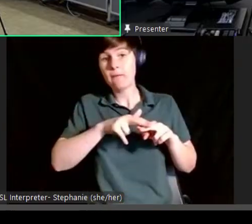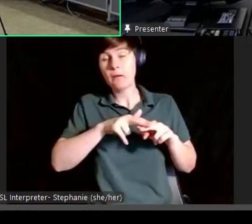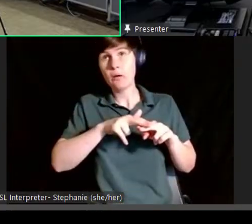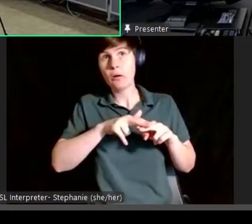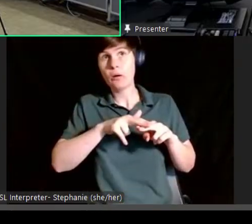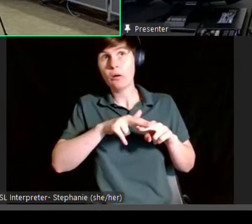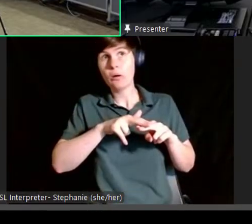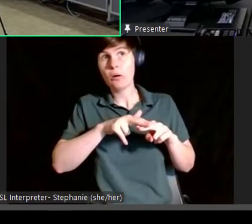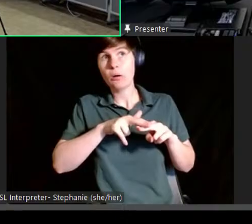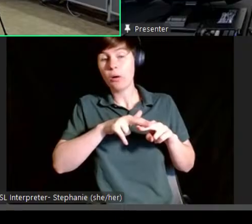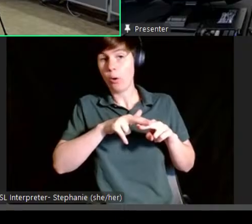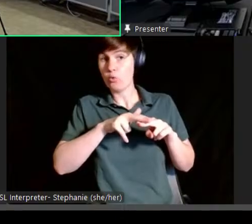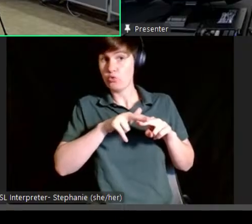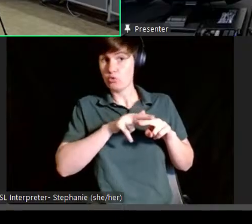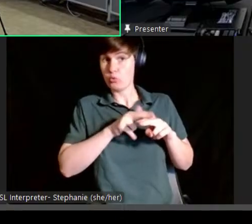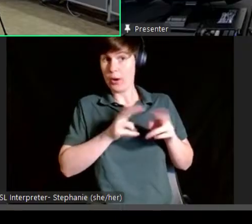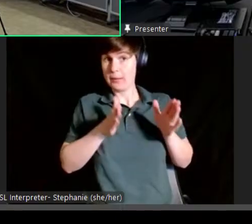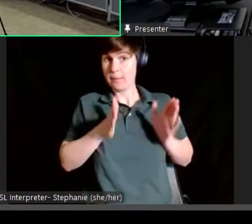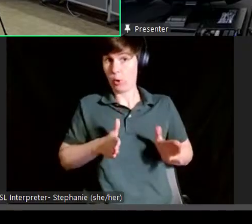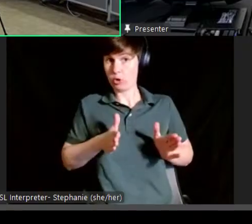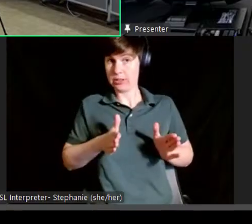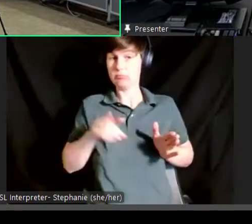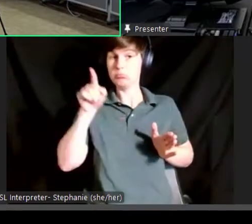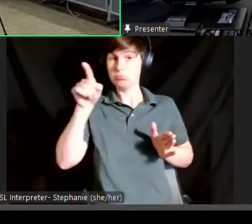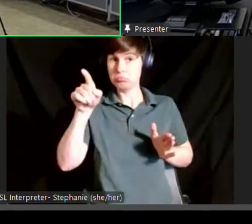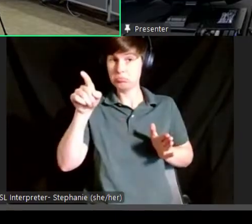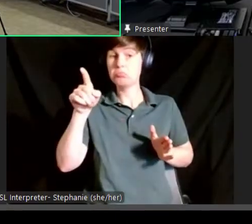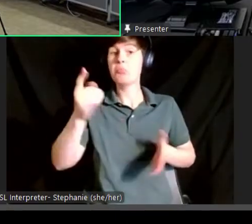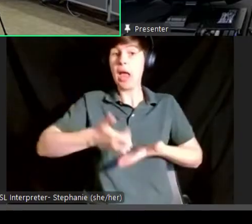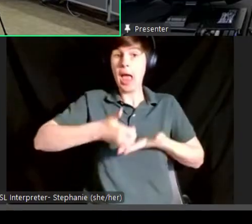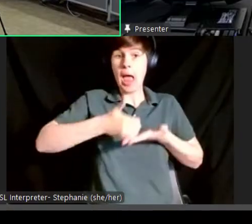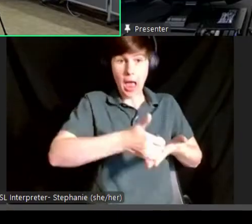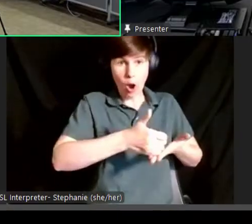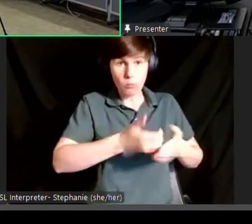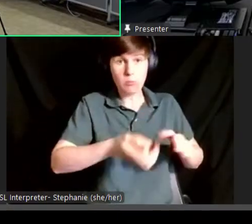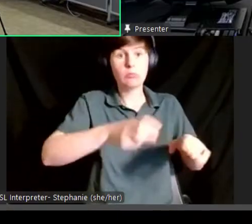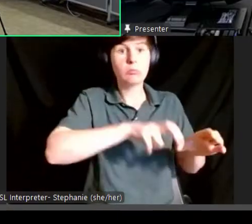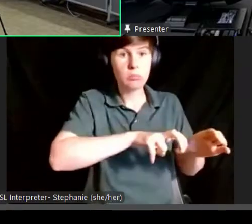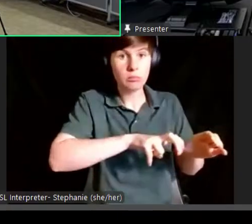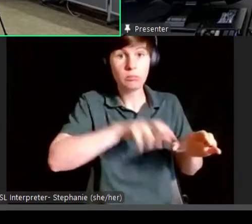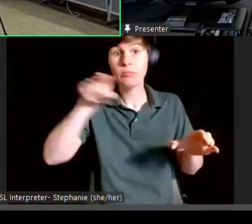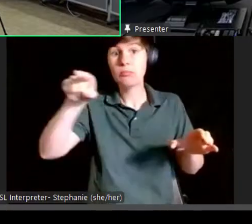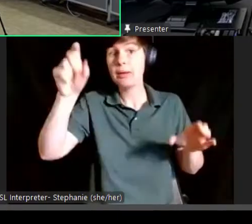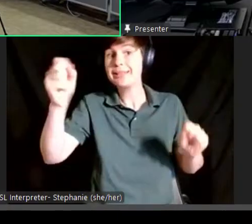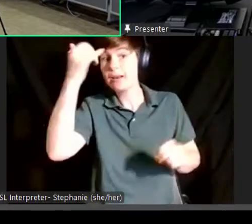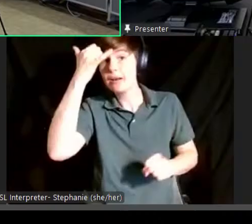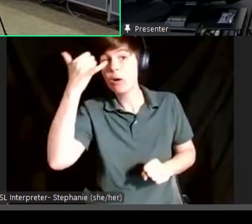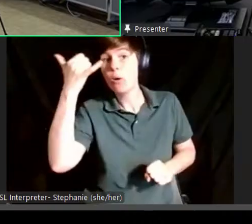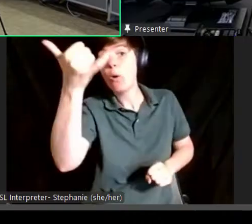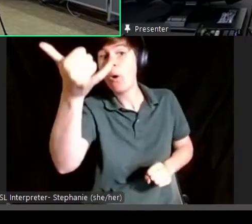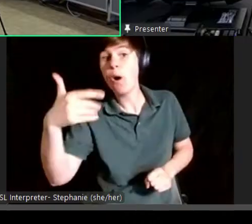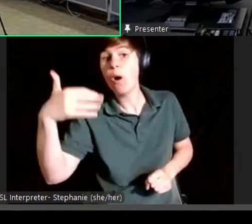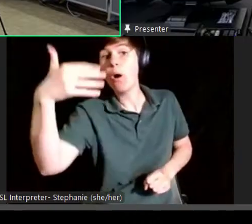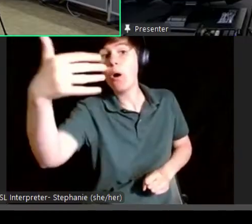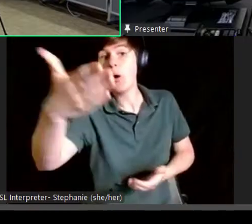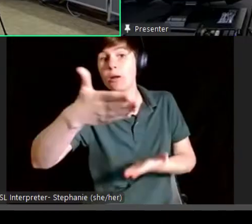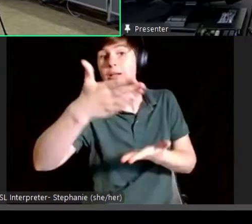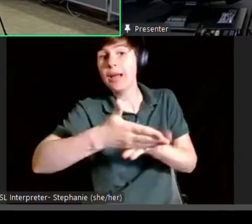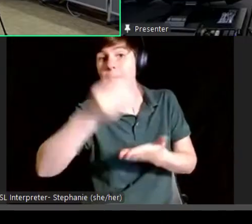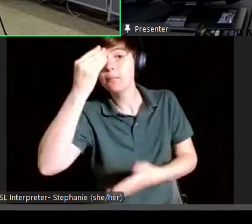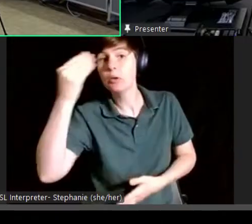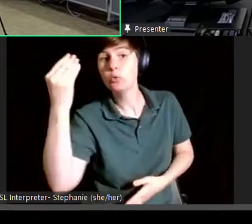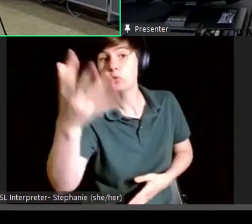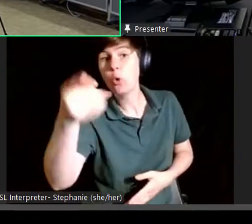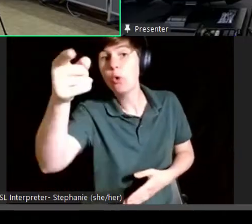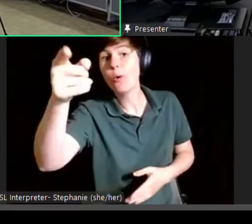at the next station and being on this numbered train, someone is coming up and that person is supposed to come down and wait for that person to